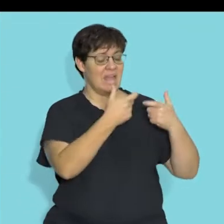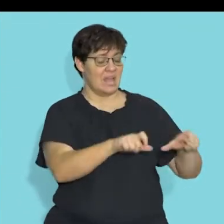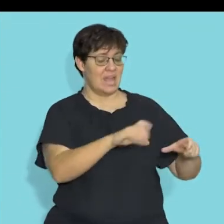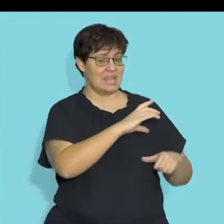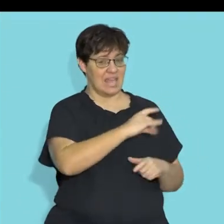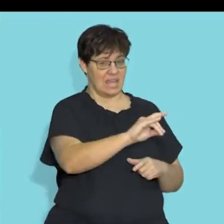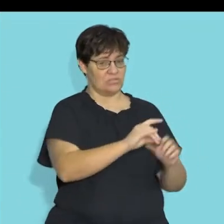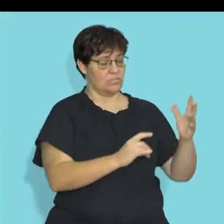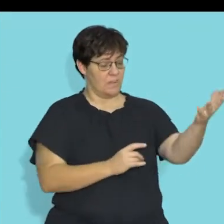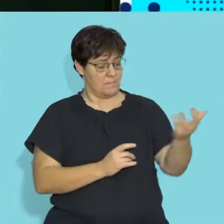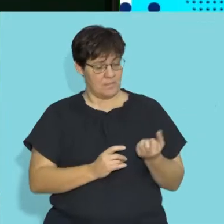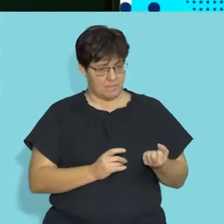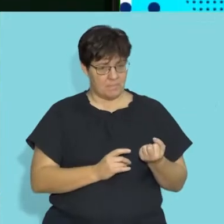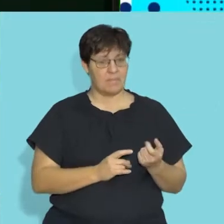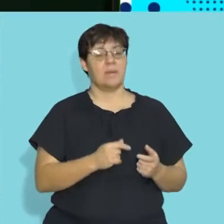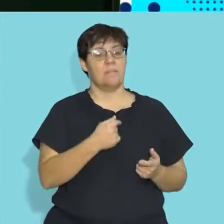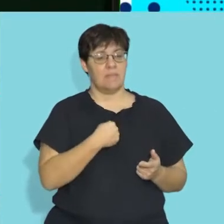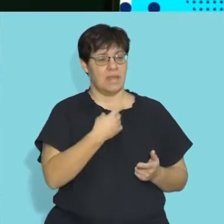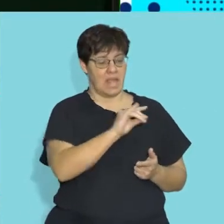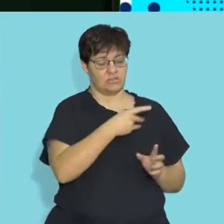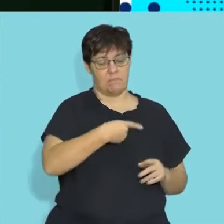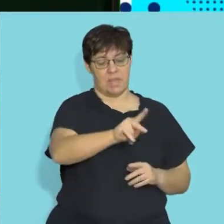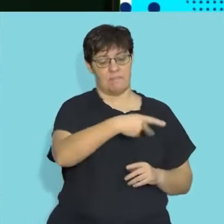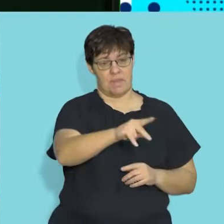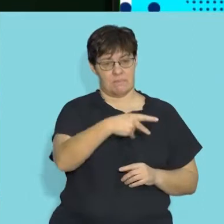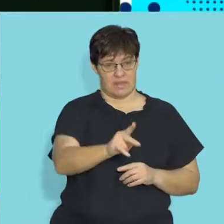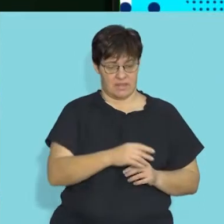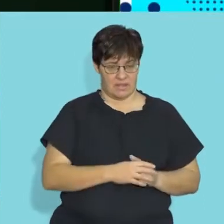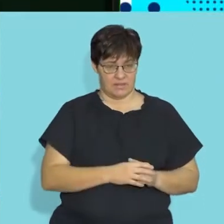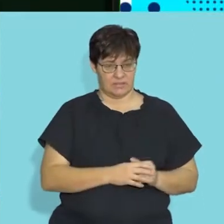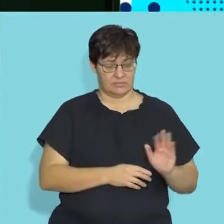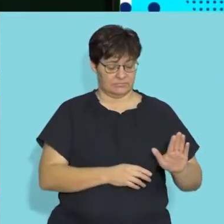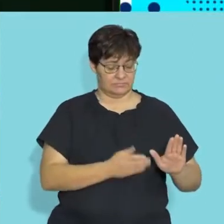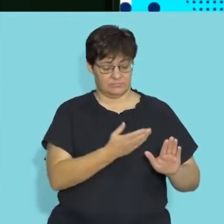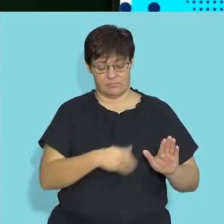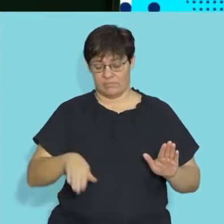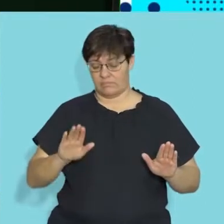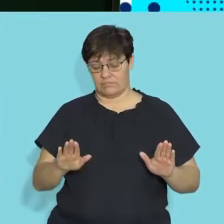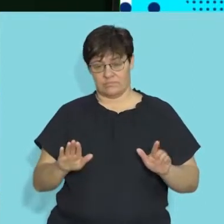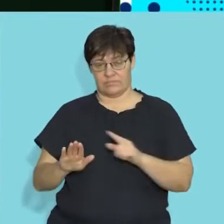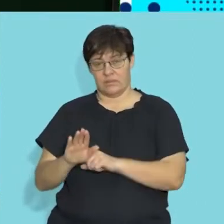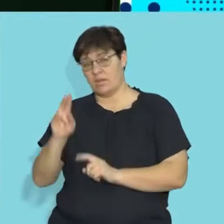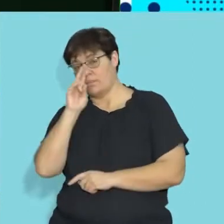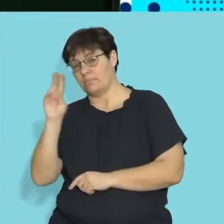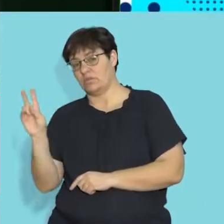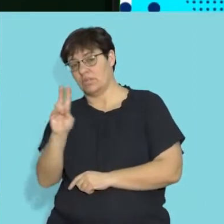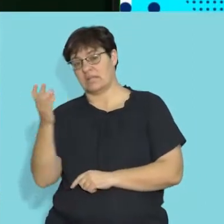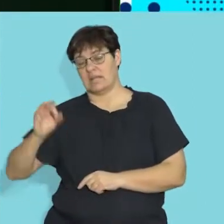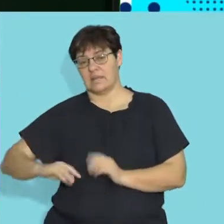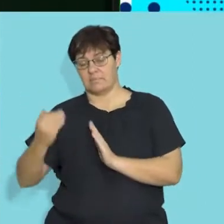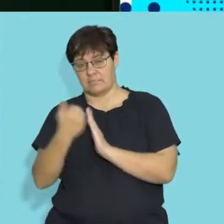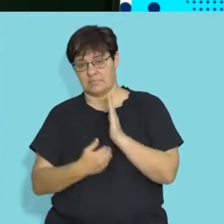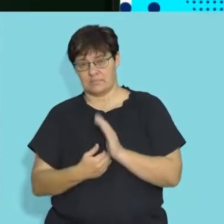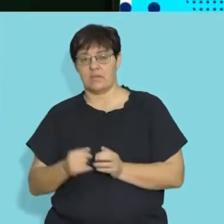that you've received and cash that you've paid out. When you're looking at a statement or your projected income statement, you're looking